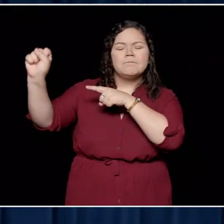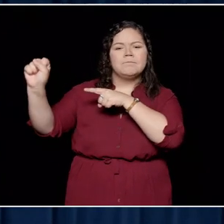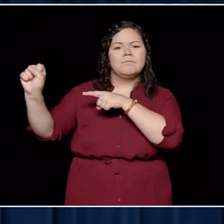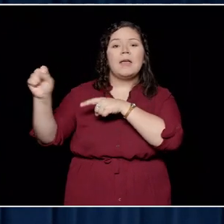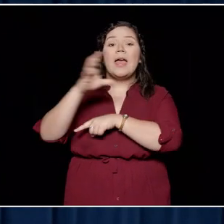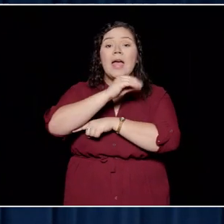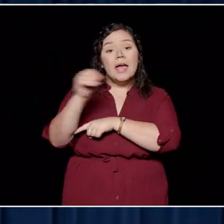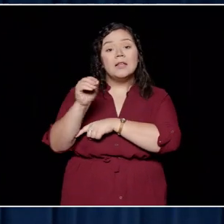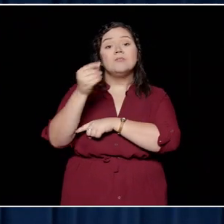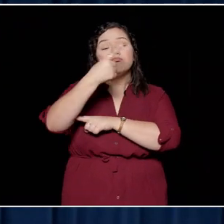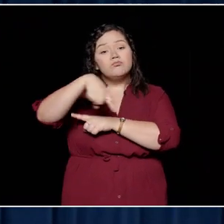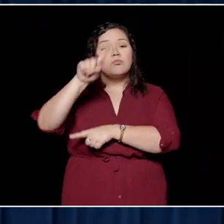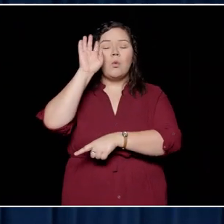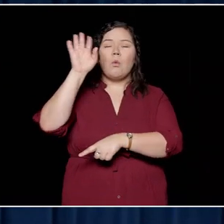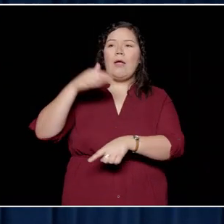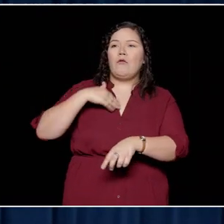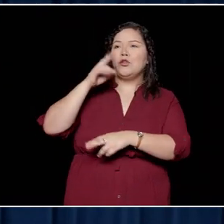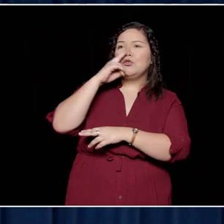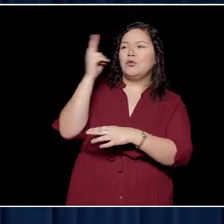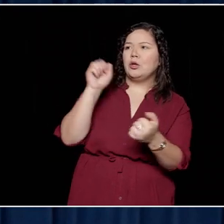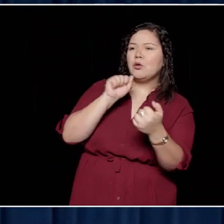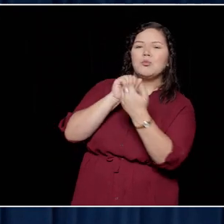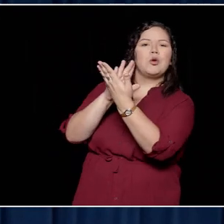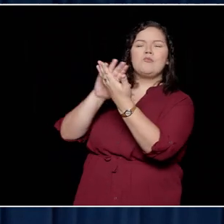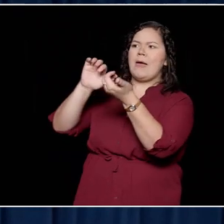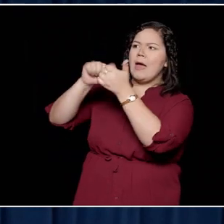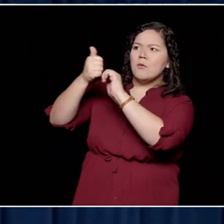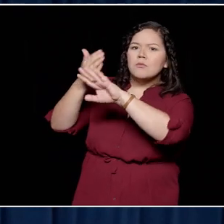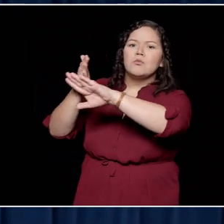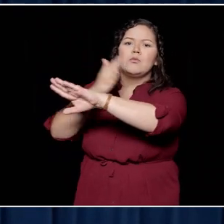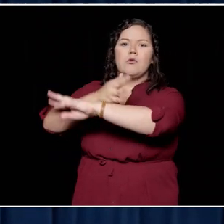own unique way, make the world a better place.